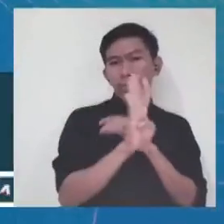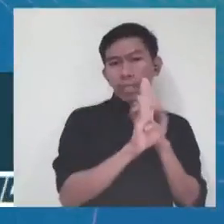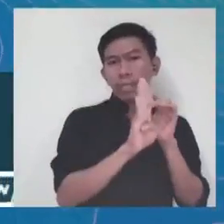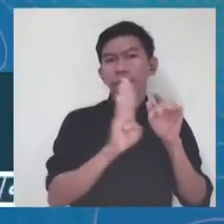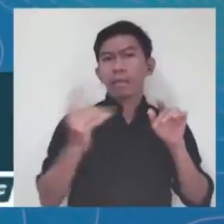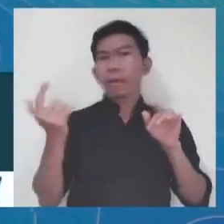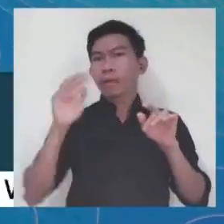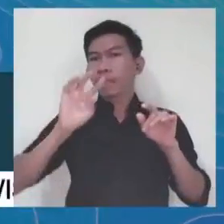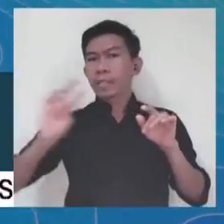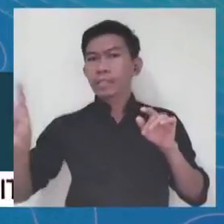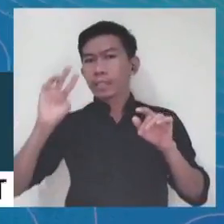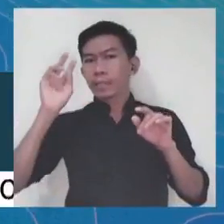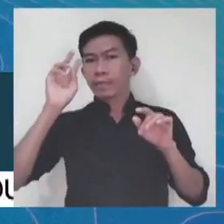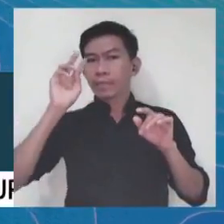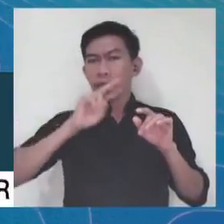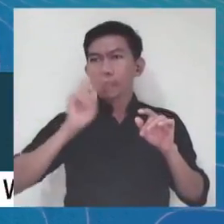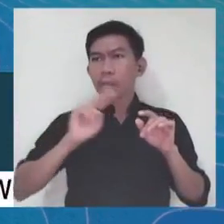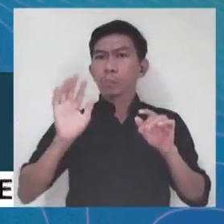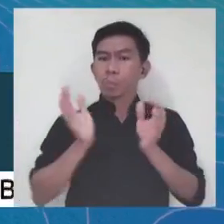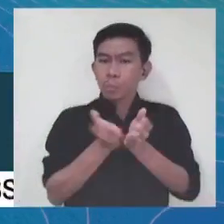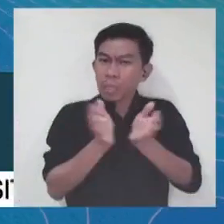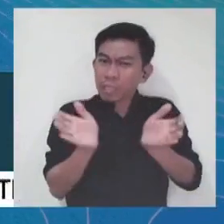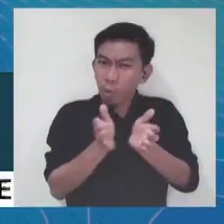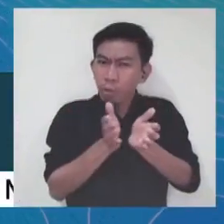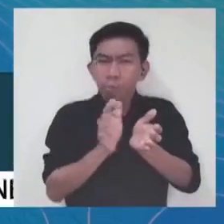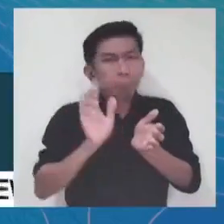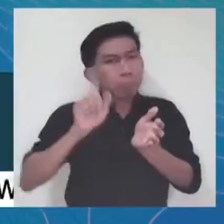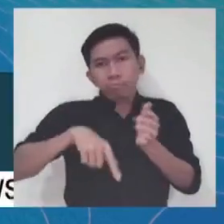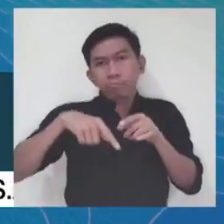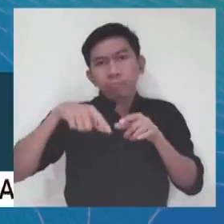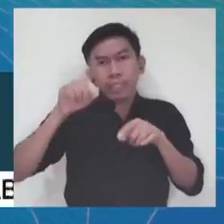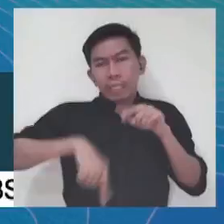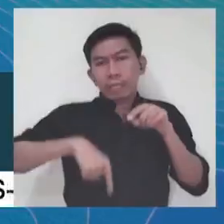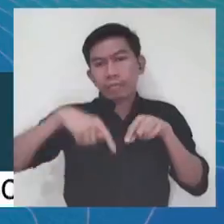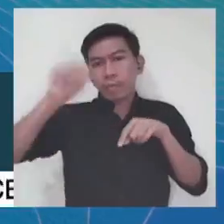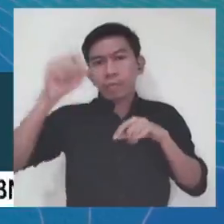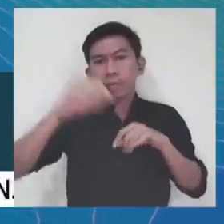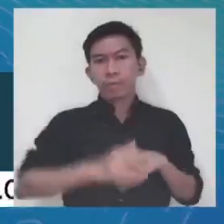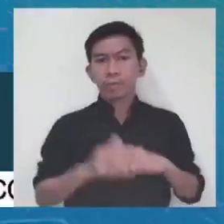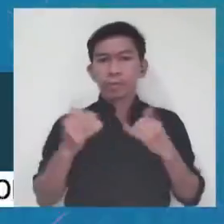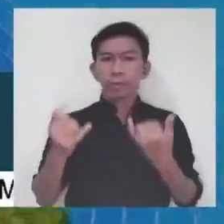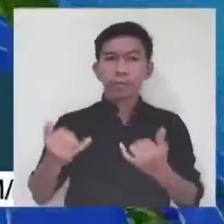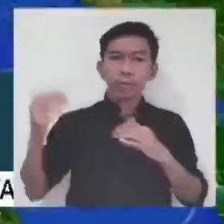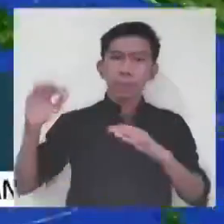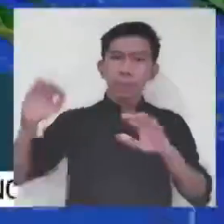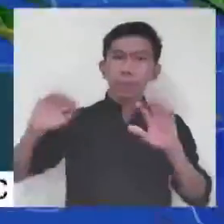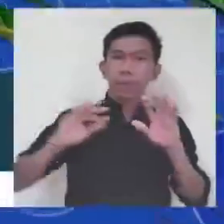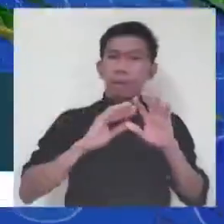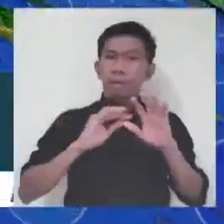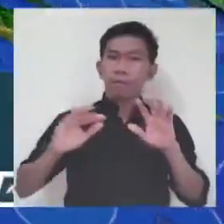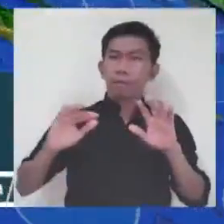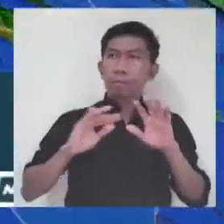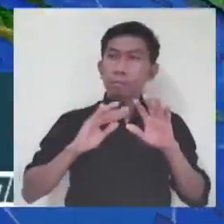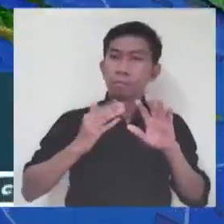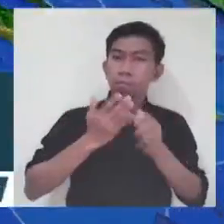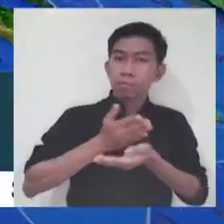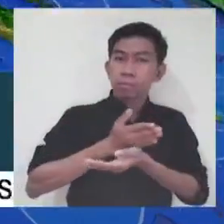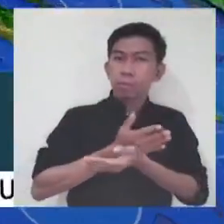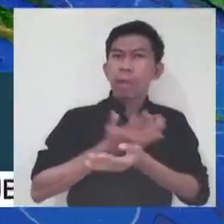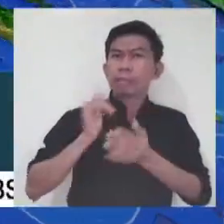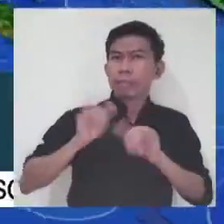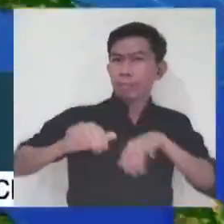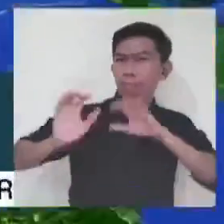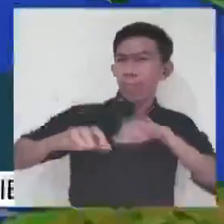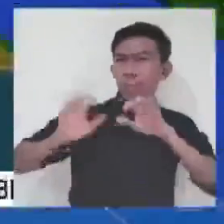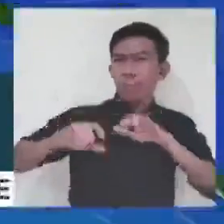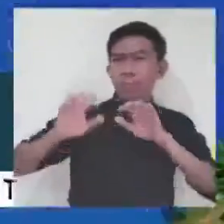zone for small boats. Heavy torrential rains from the typhoon and the southwest monsoon or habagat it enhances will still batter Ilocos region